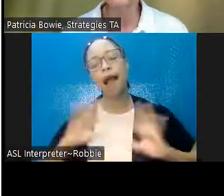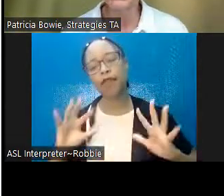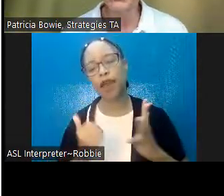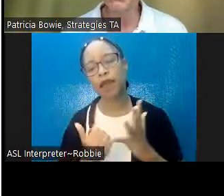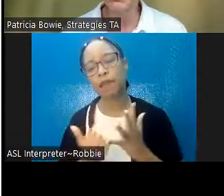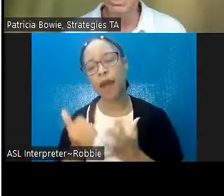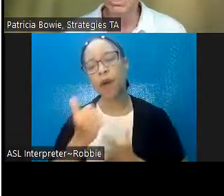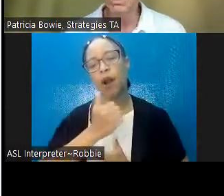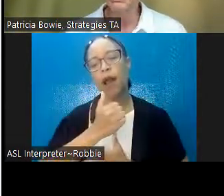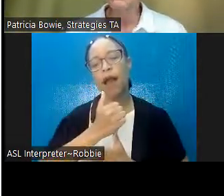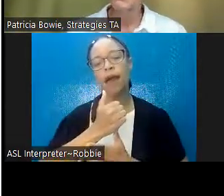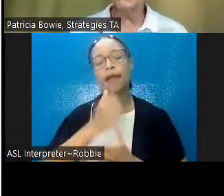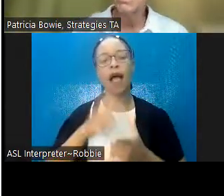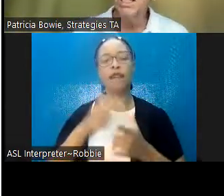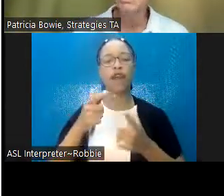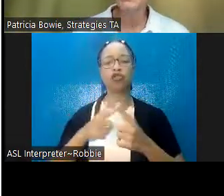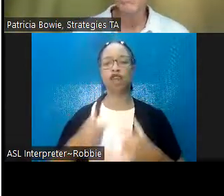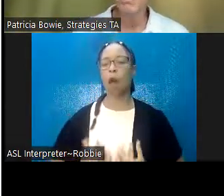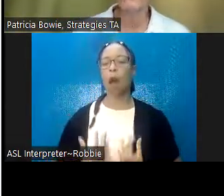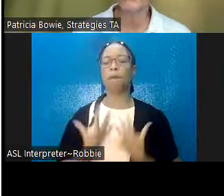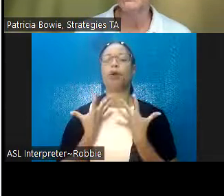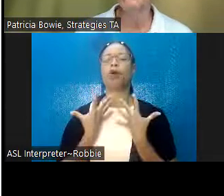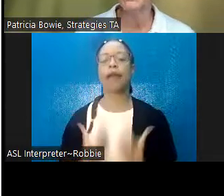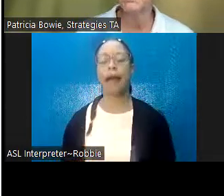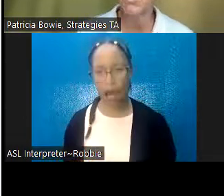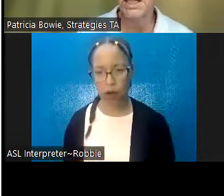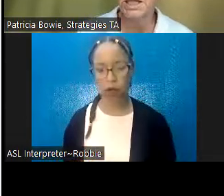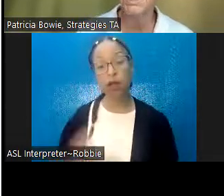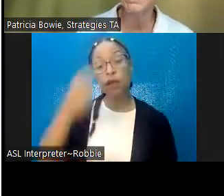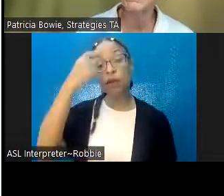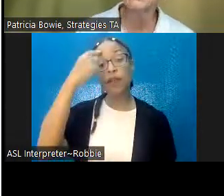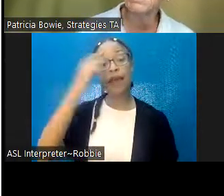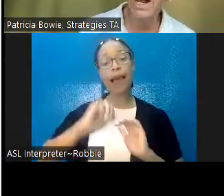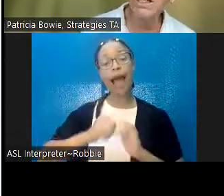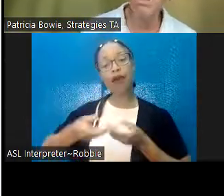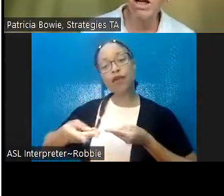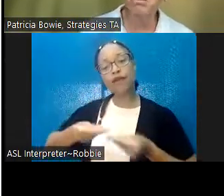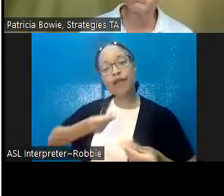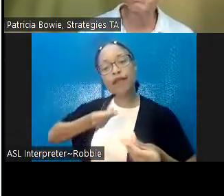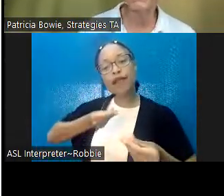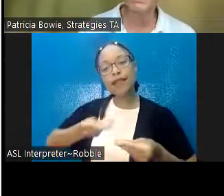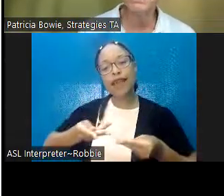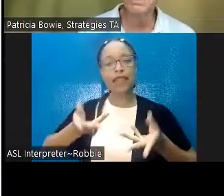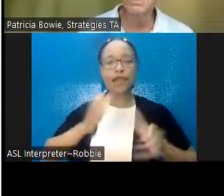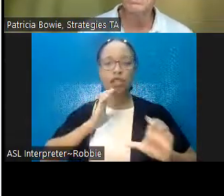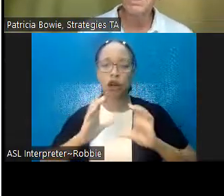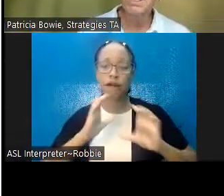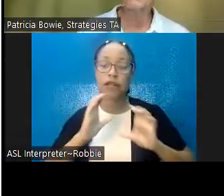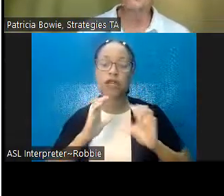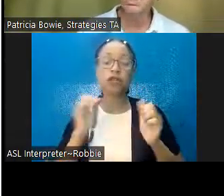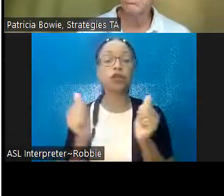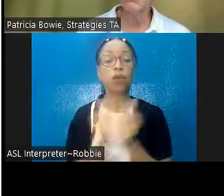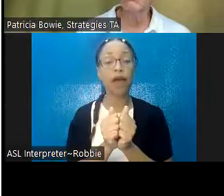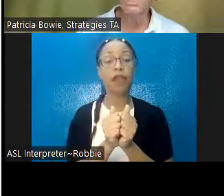spreading yourselves too thin. So thinking about the way you begin to facilitate a dialogue about capacities